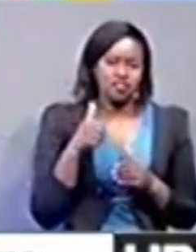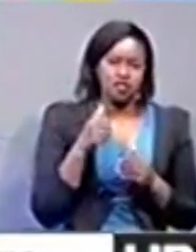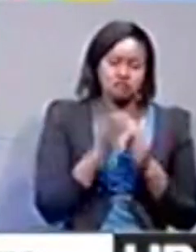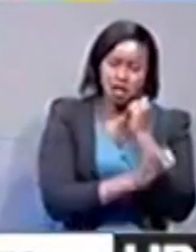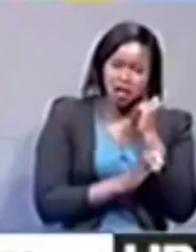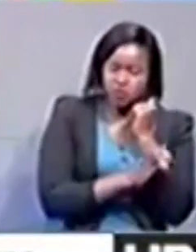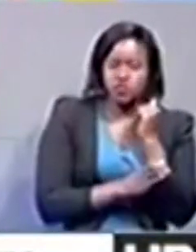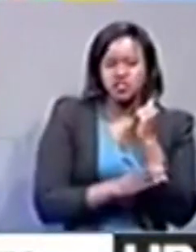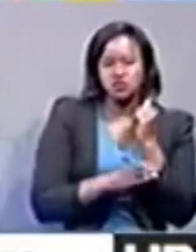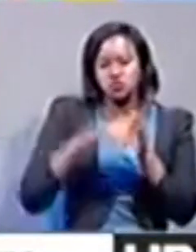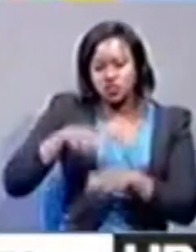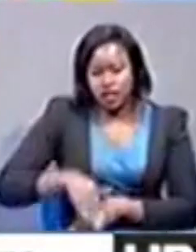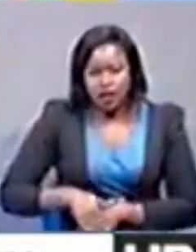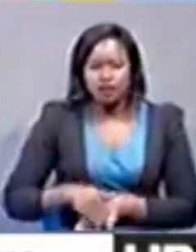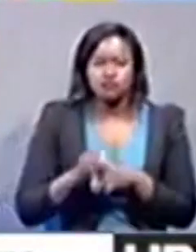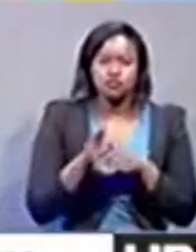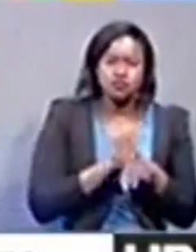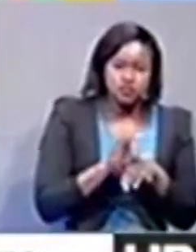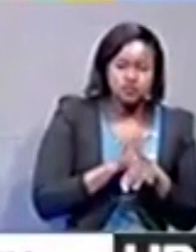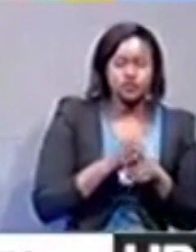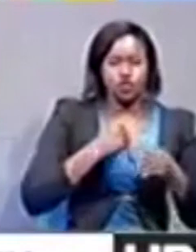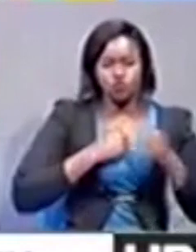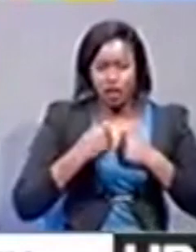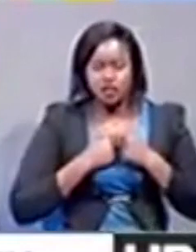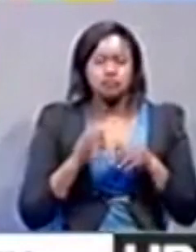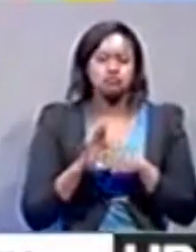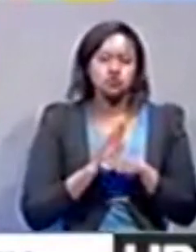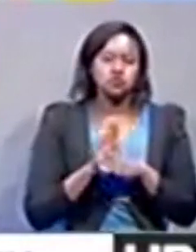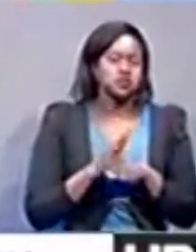countries, for South Sudan, for Congo, for Rwanda, for Burundi.